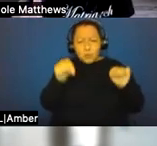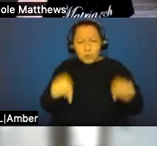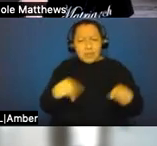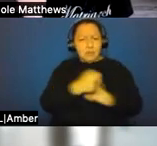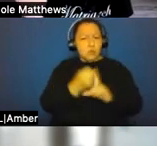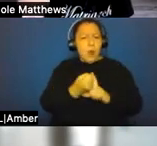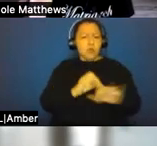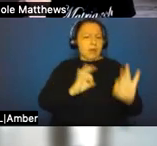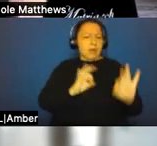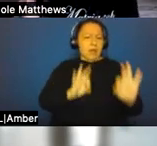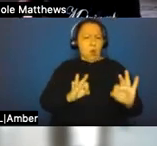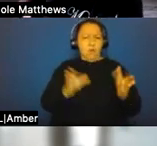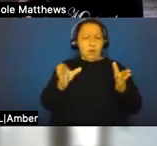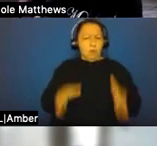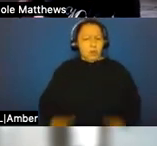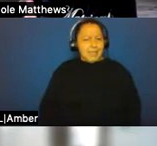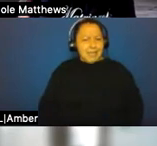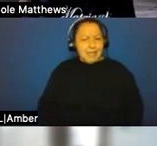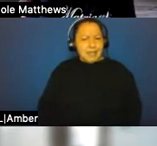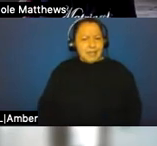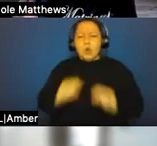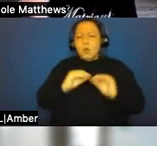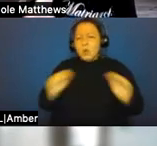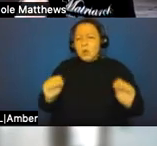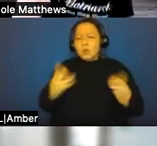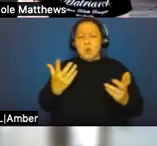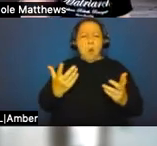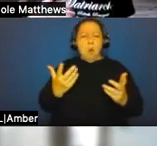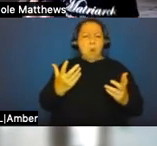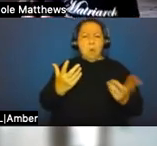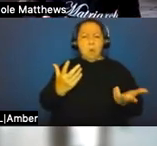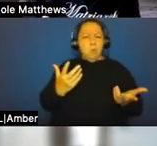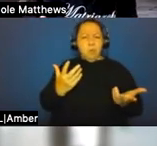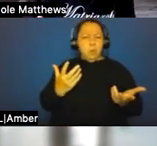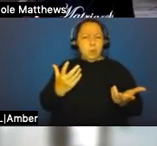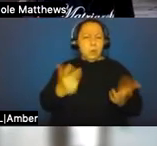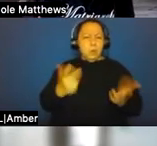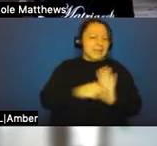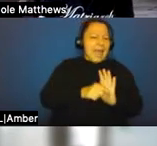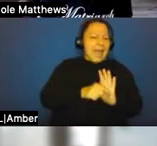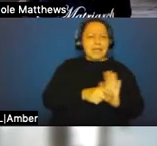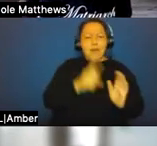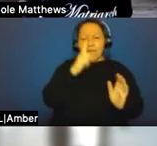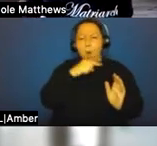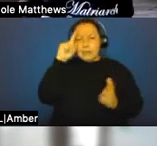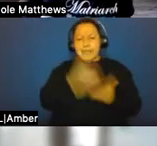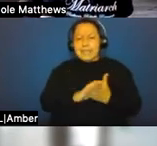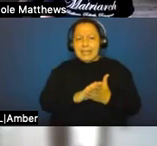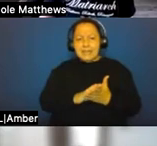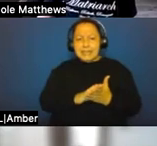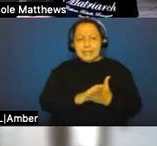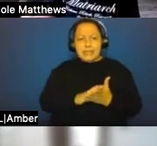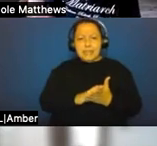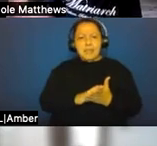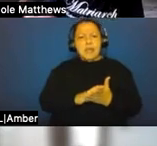sort of held prejudices or biases that you haven't learned from existing in this world